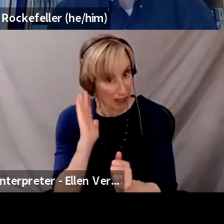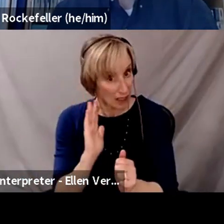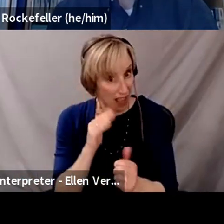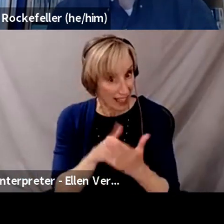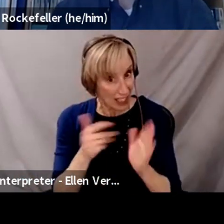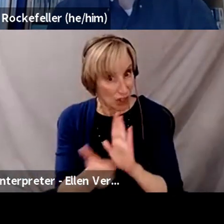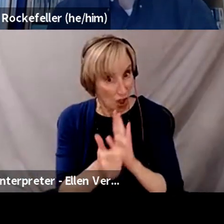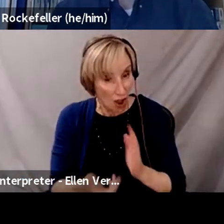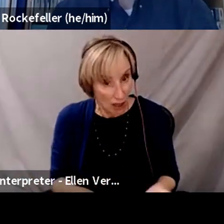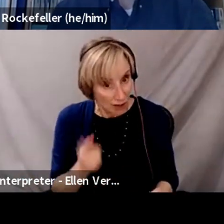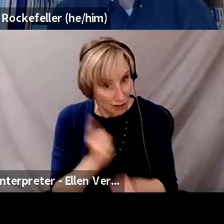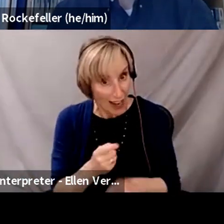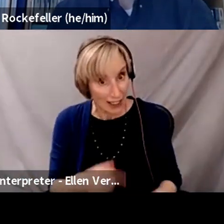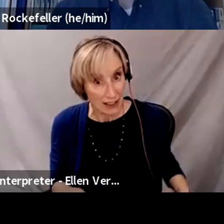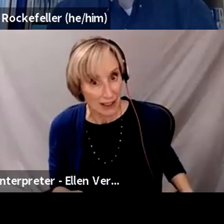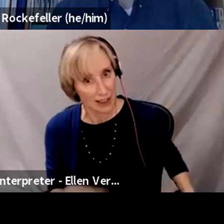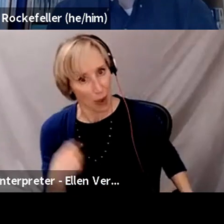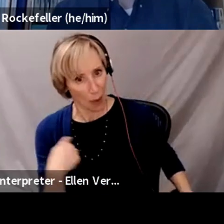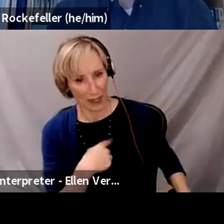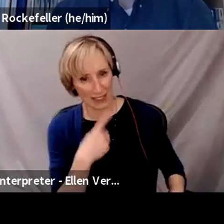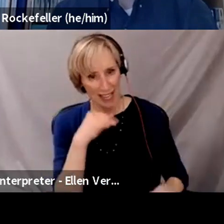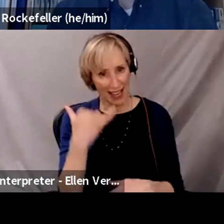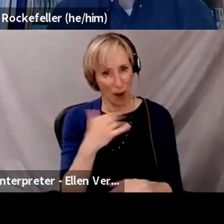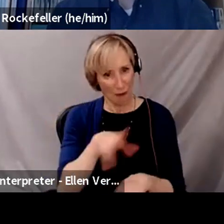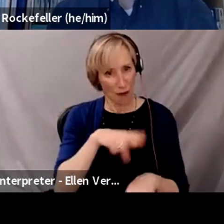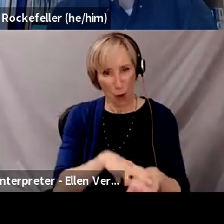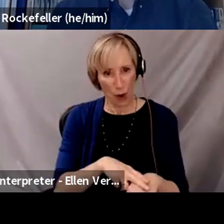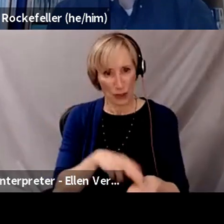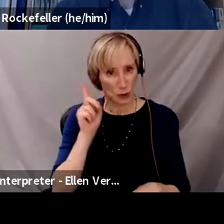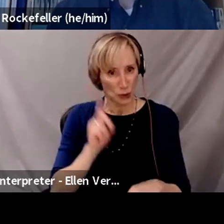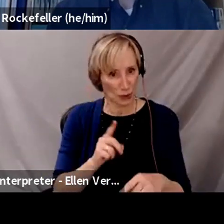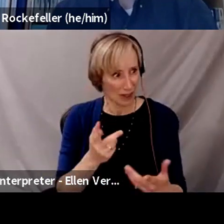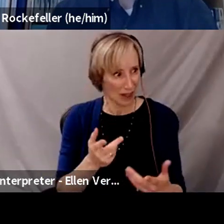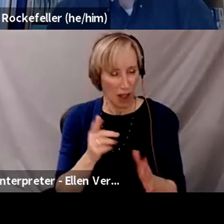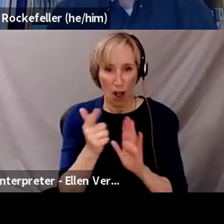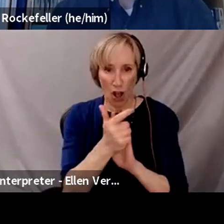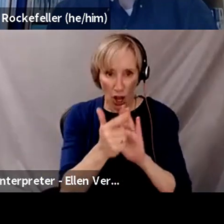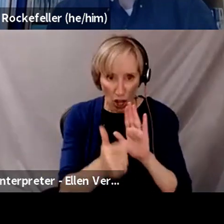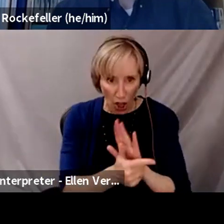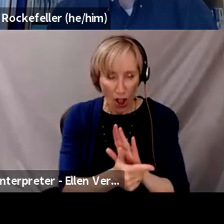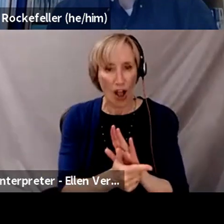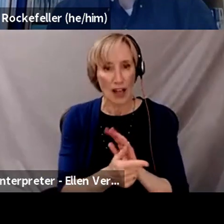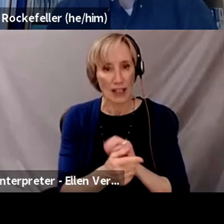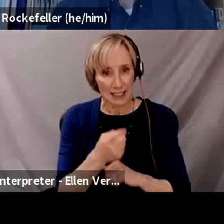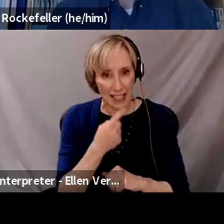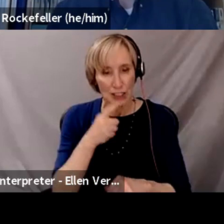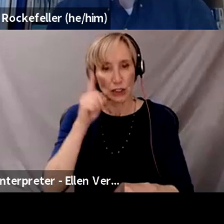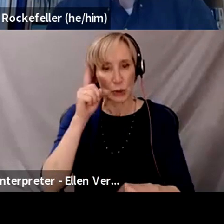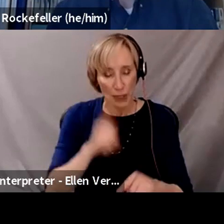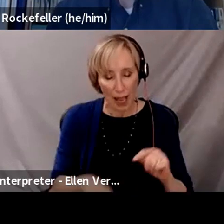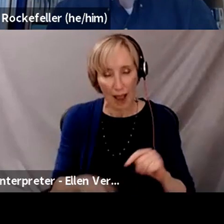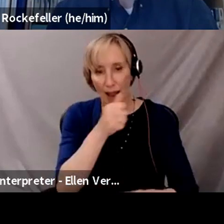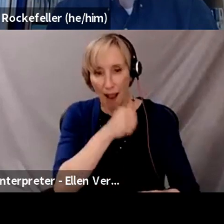of course, why, that's terrible. Why would that be a thing? But we're talking about the structure that we're living in. Illegal has nothing to do with